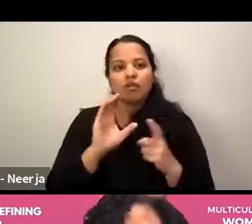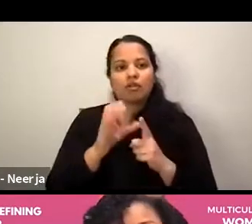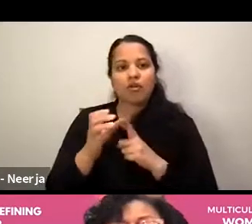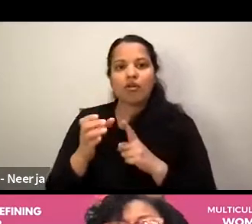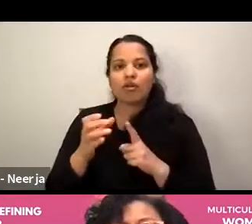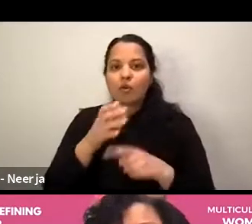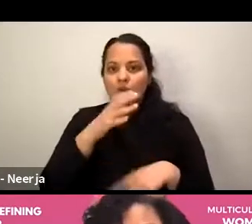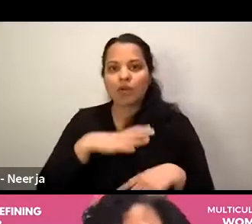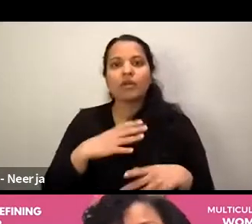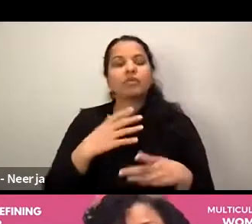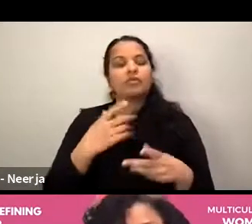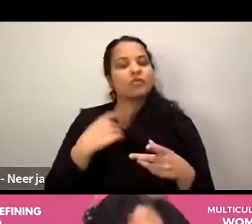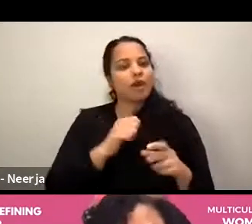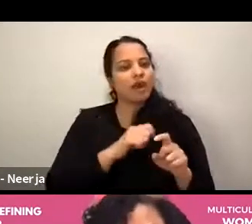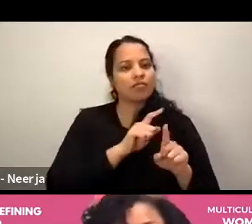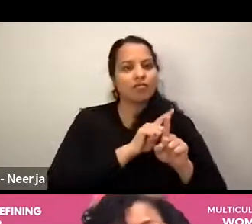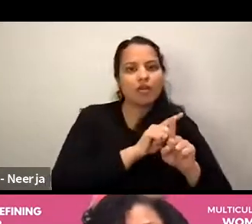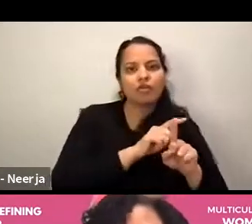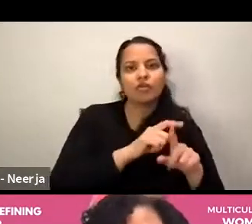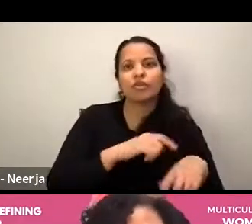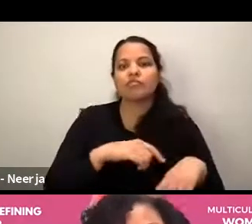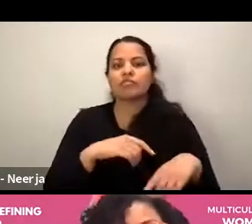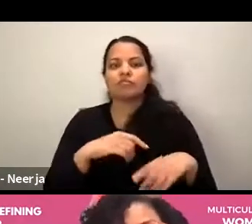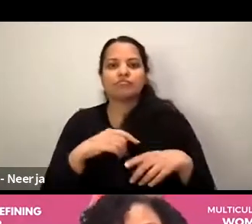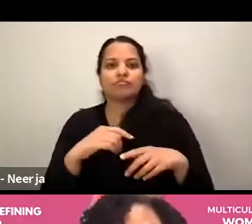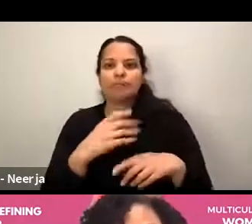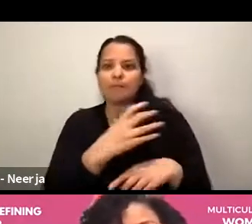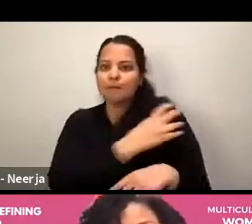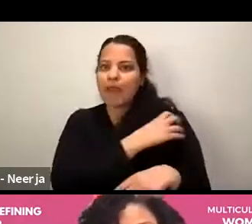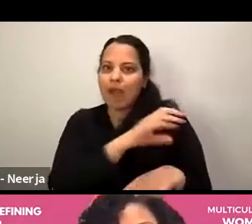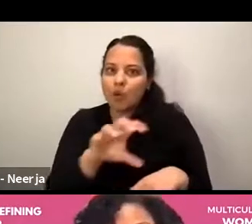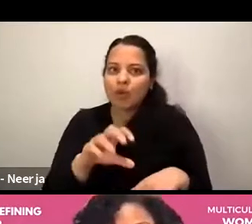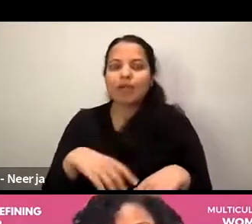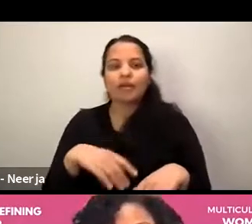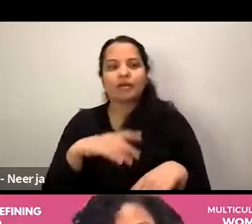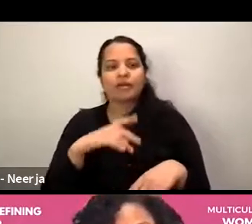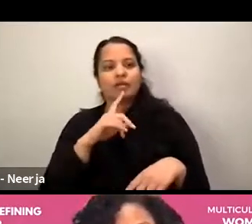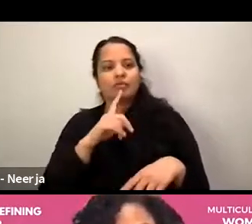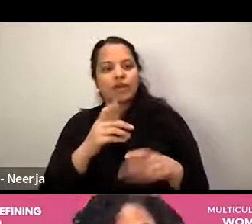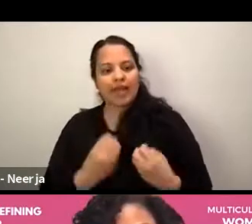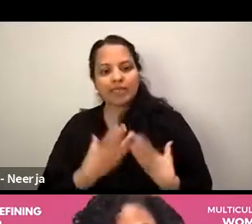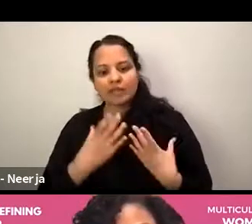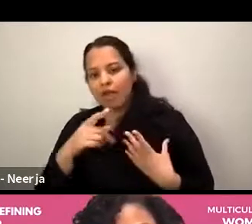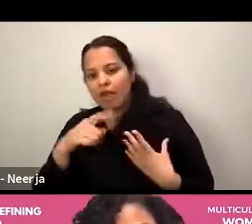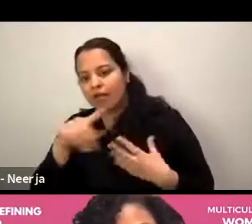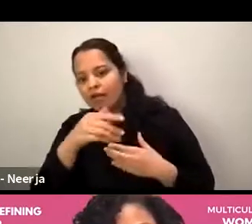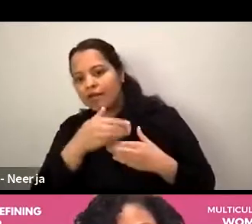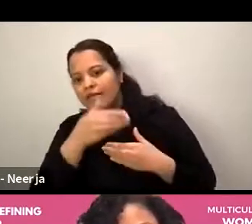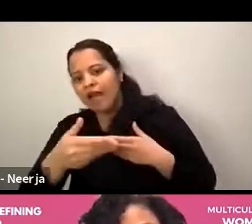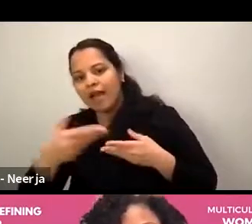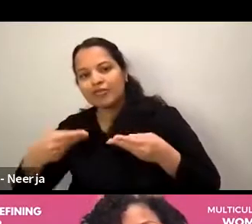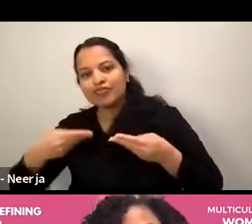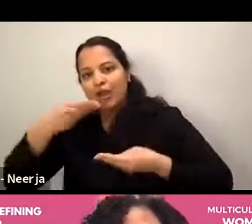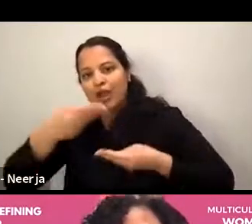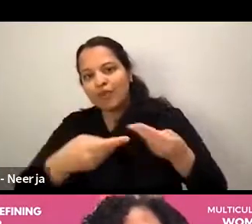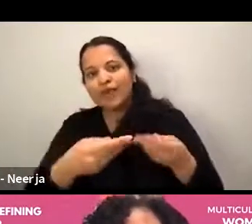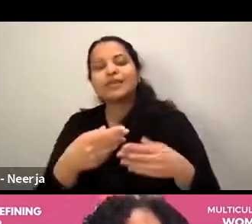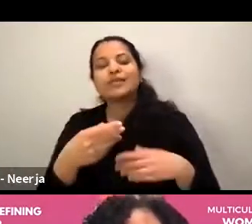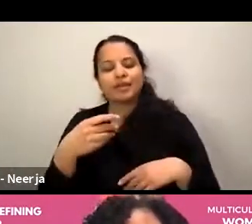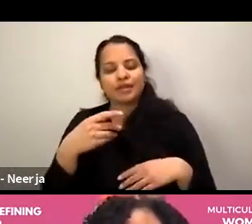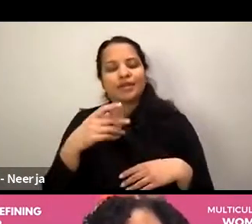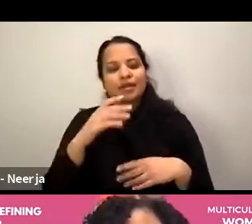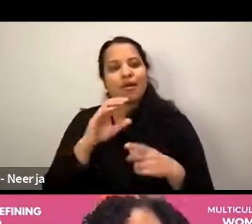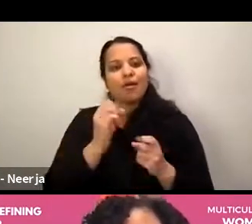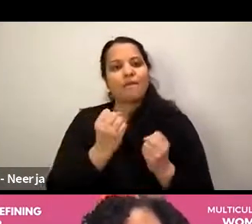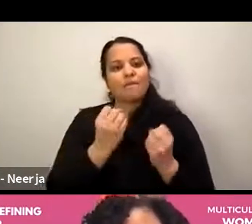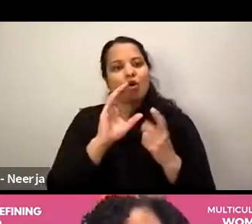mentorship, improve outcomes for generations to come, and inspire our next multicultural women leaders. So I think